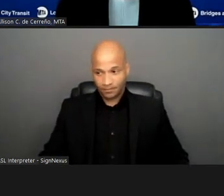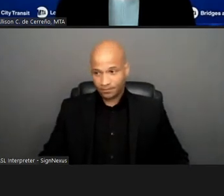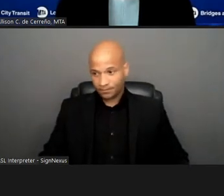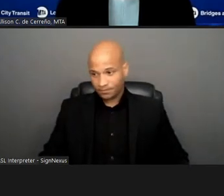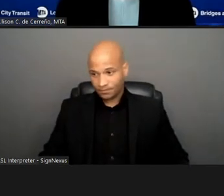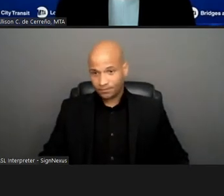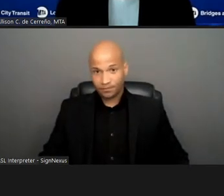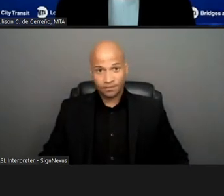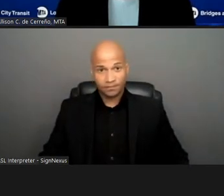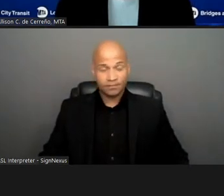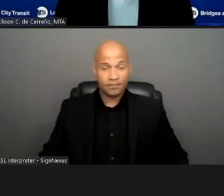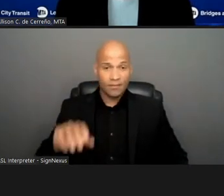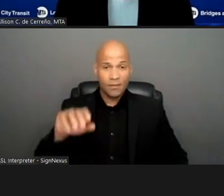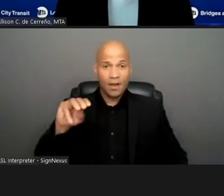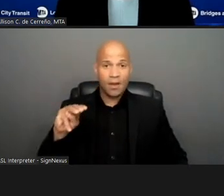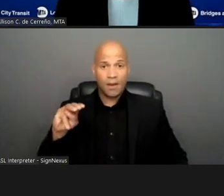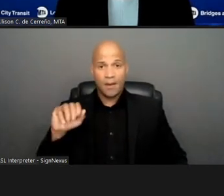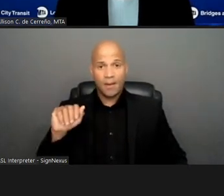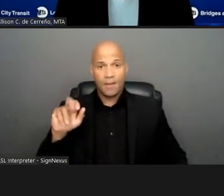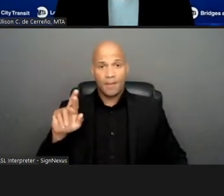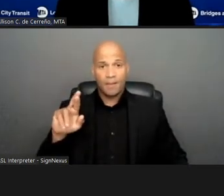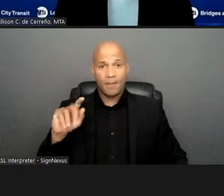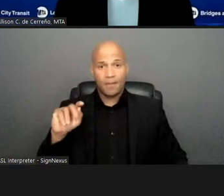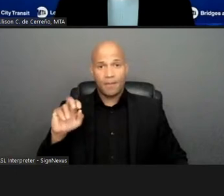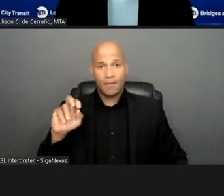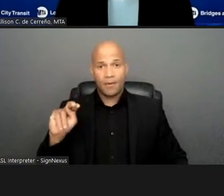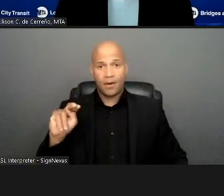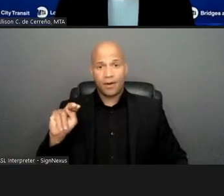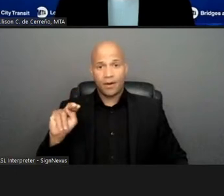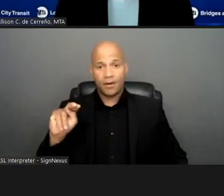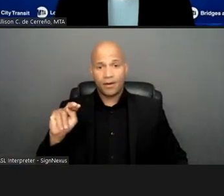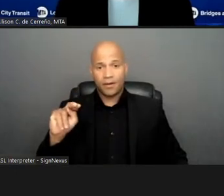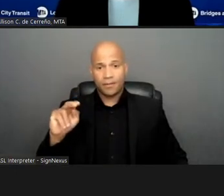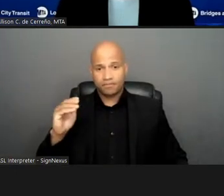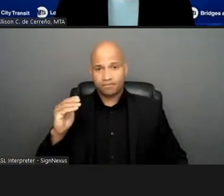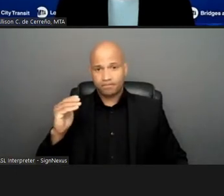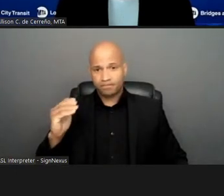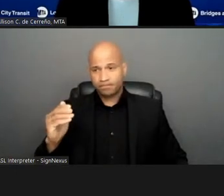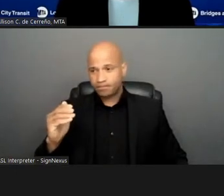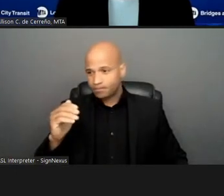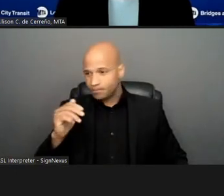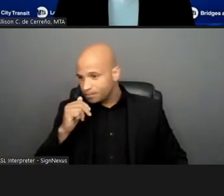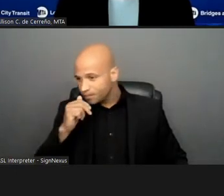Martin landsman join us panelists